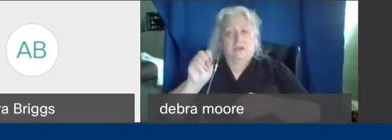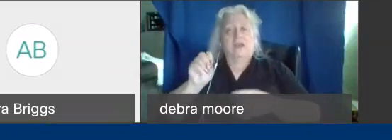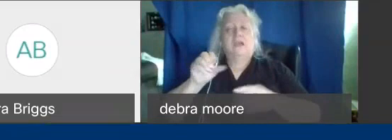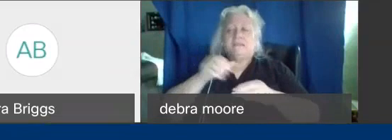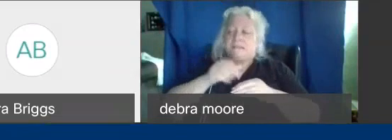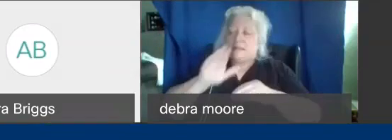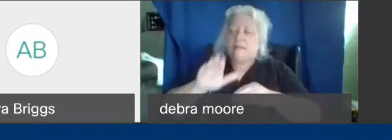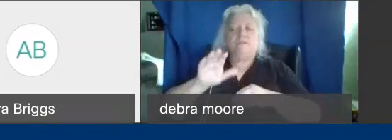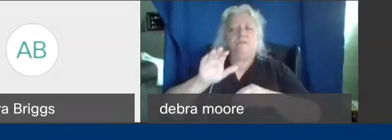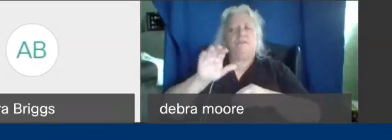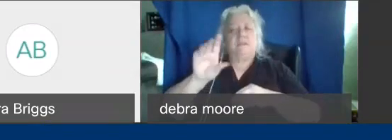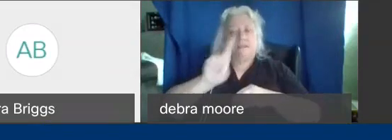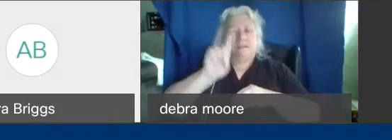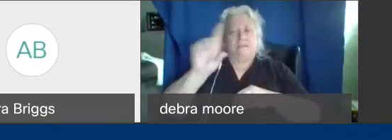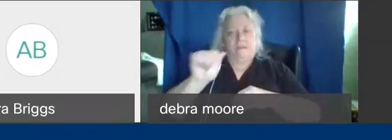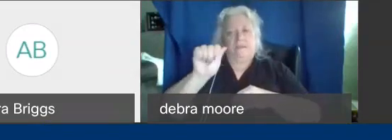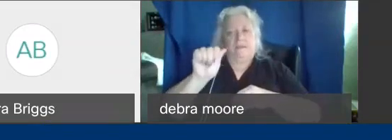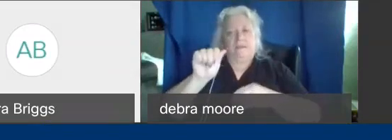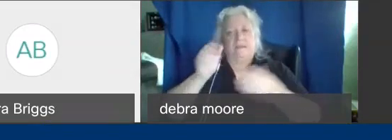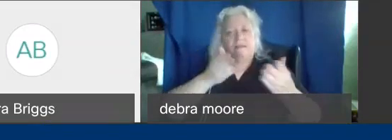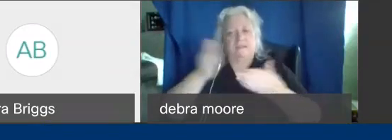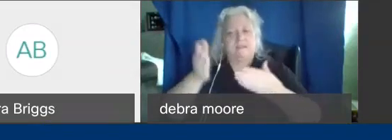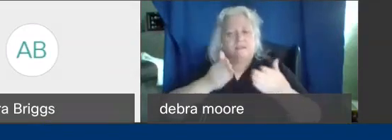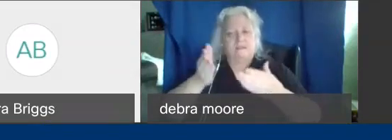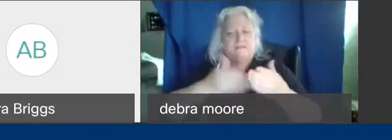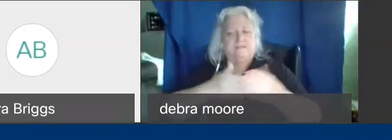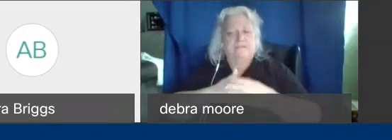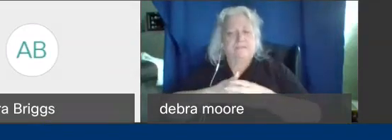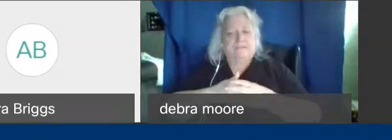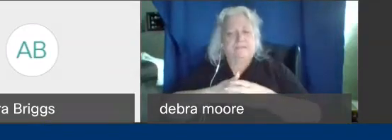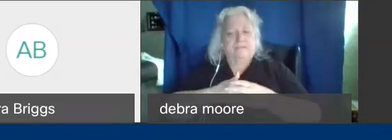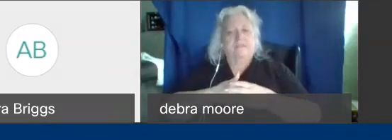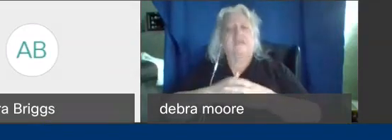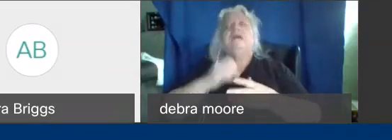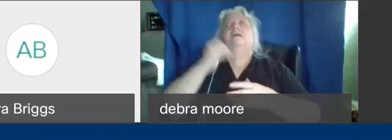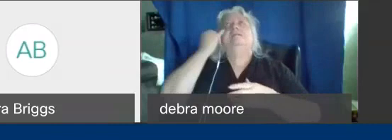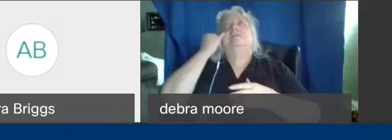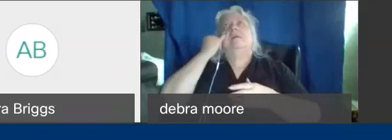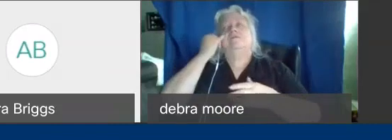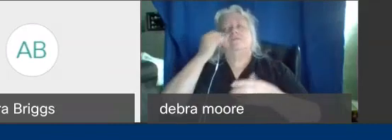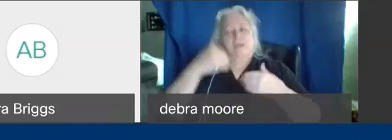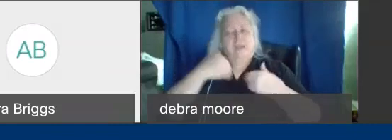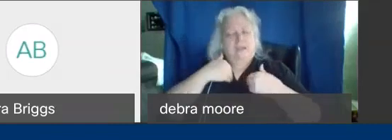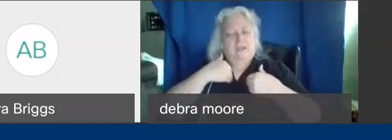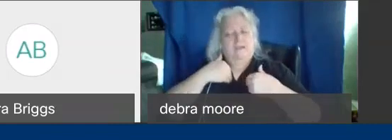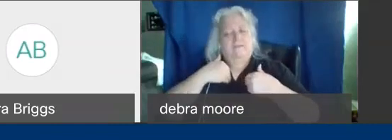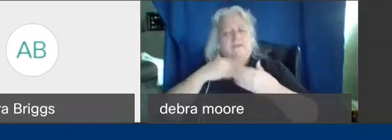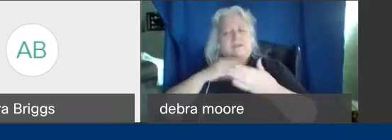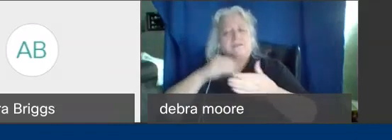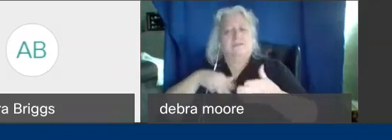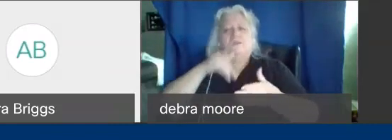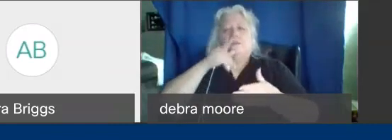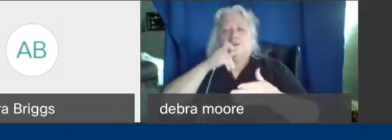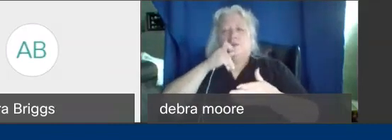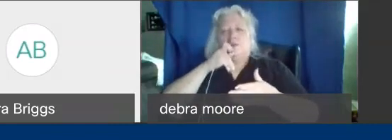Disability Services Office. So in this case, if you have a student who is visually impaired or hearing impaired